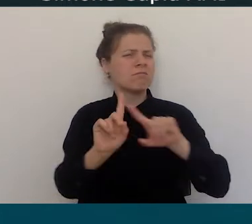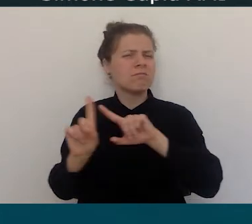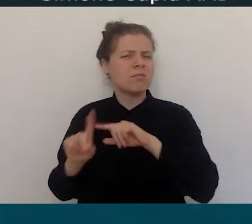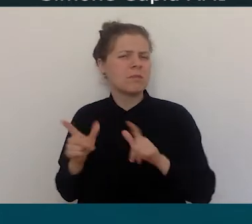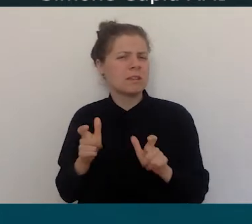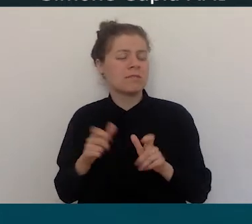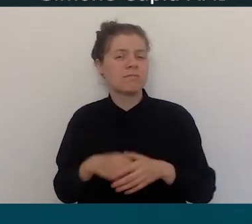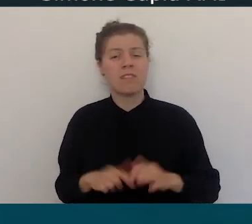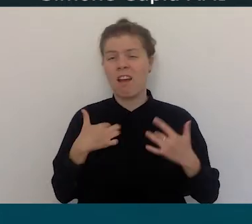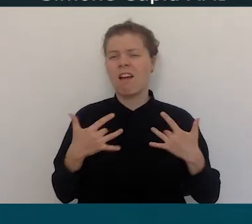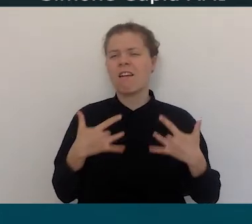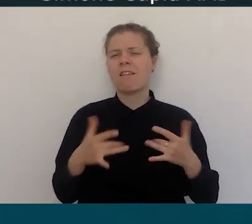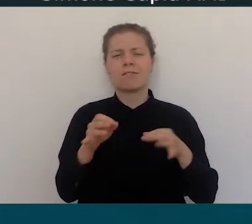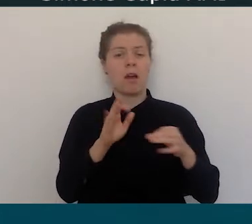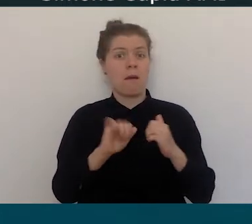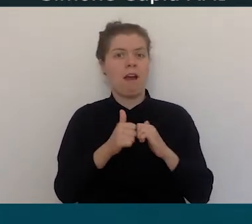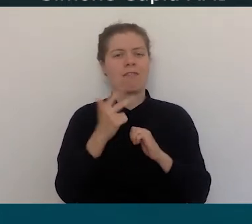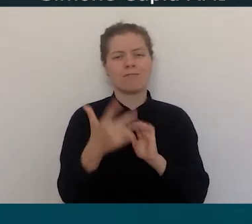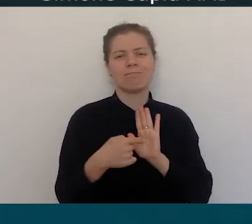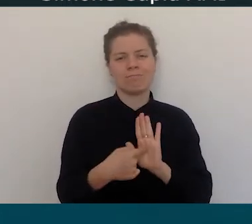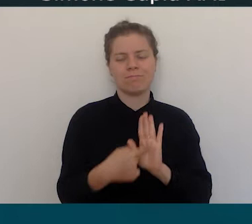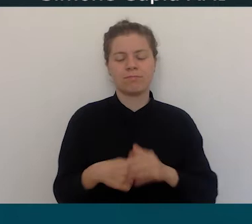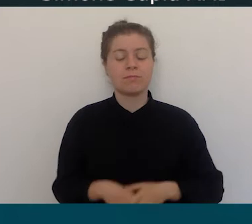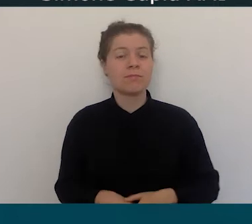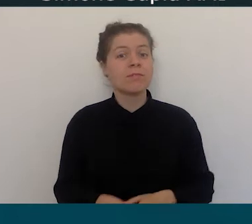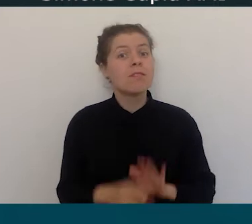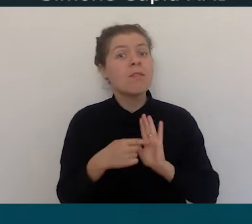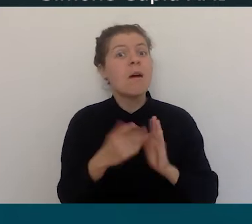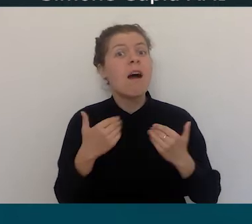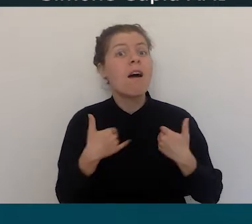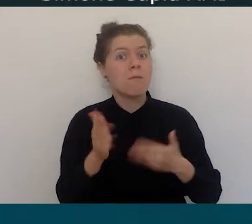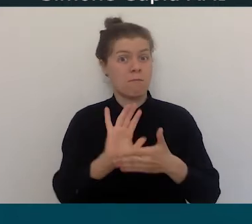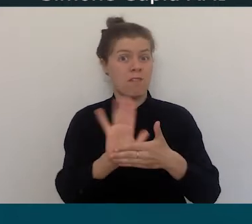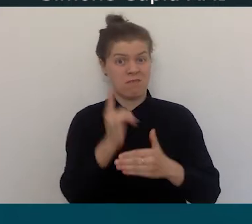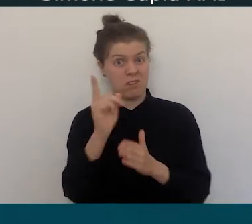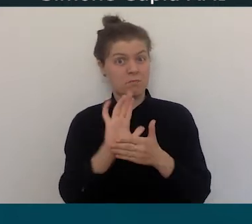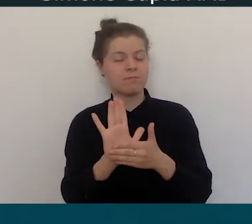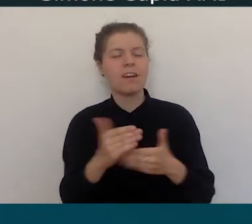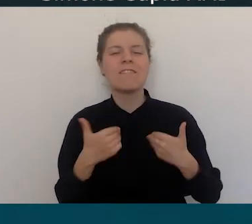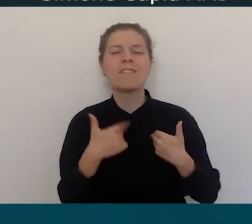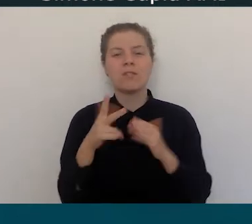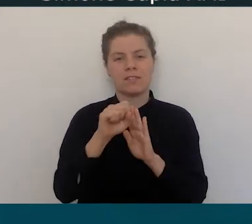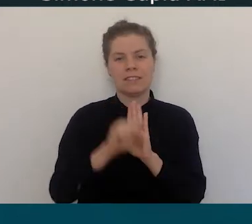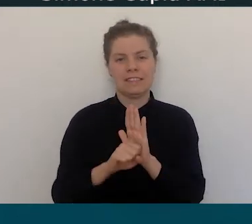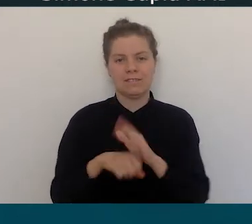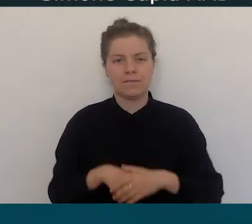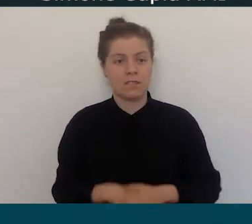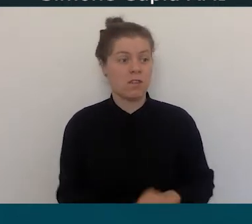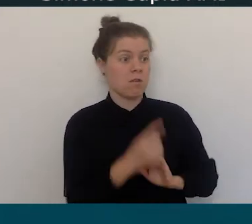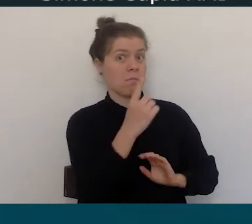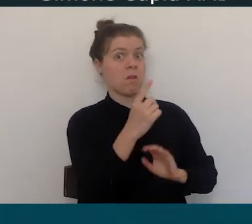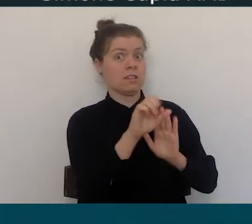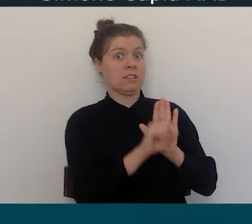examples of what I mean by pace. Let's suppose you're watching 3 scenes of a movie. One is a war scene. One